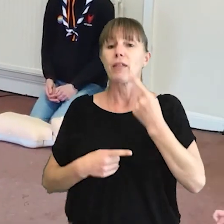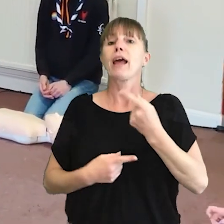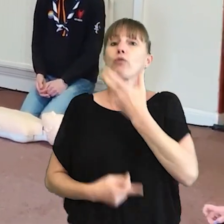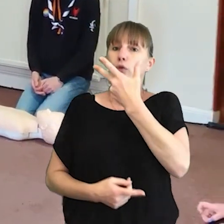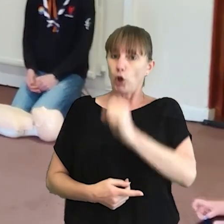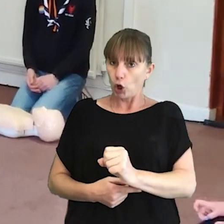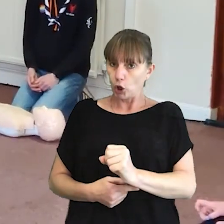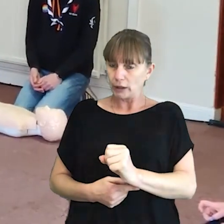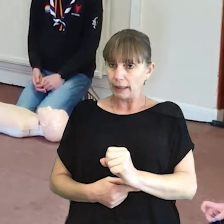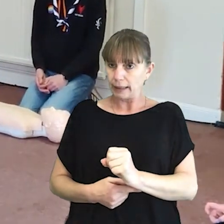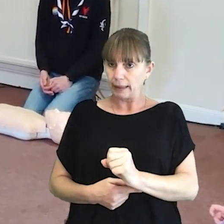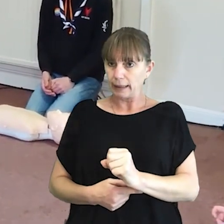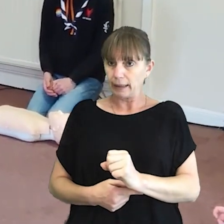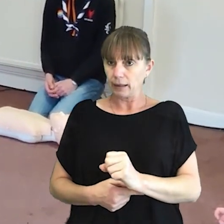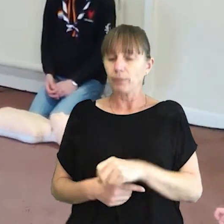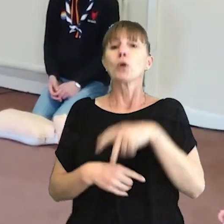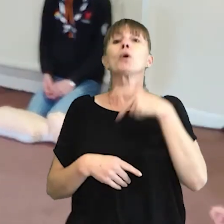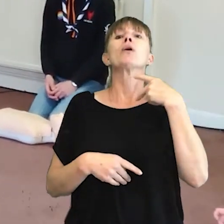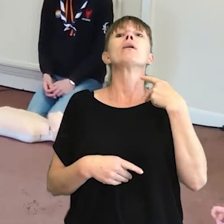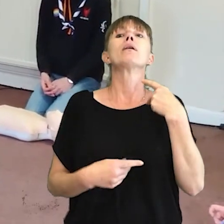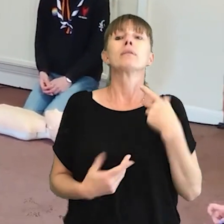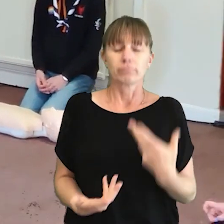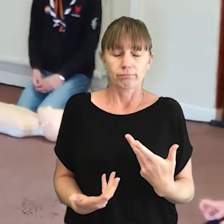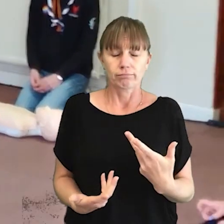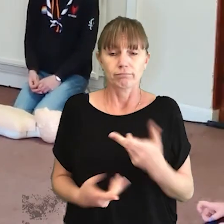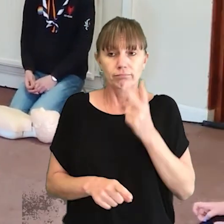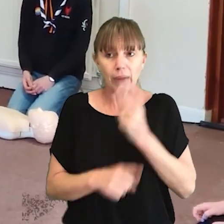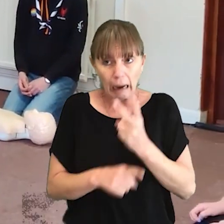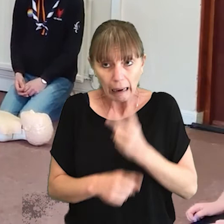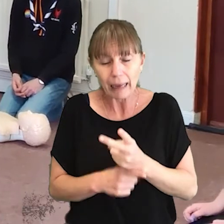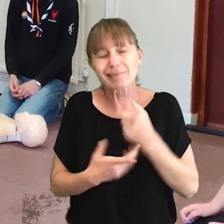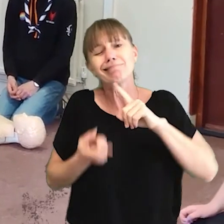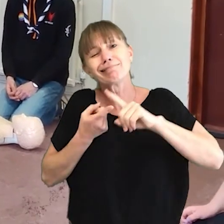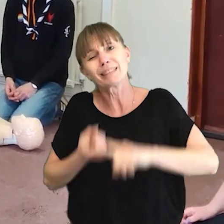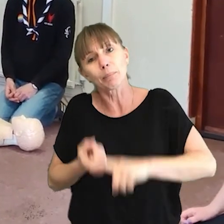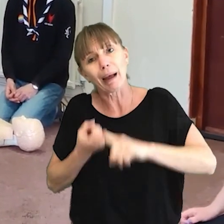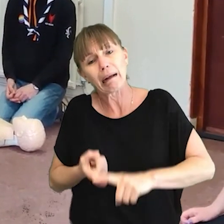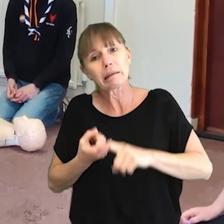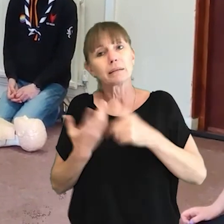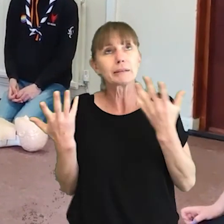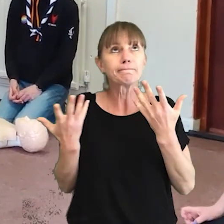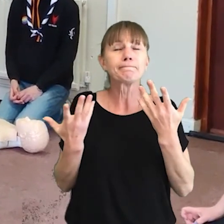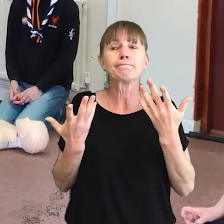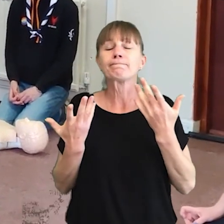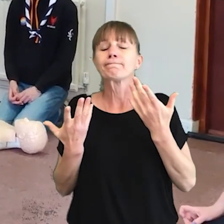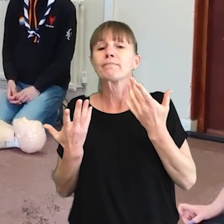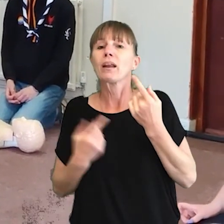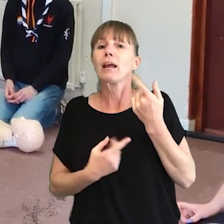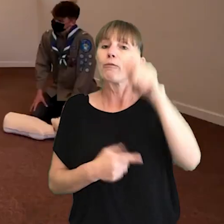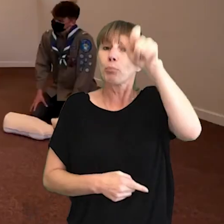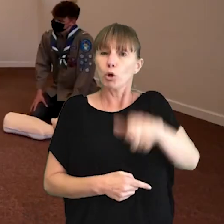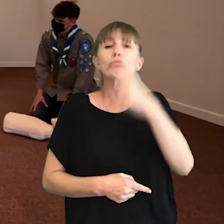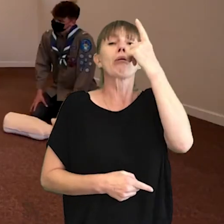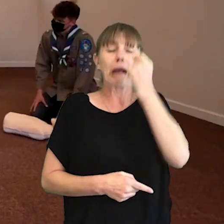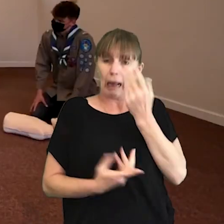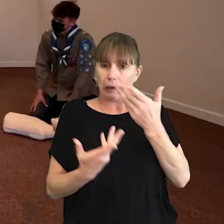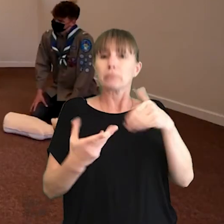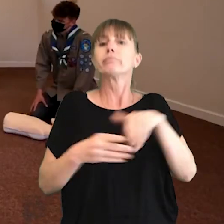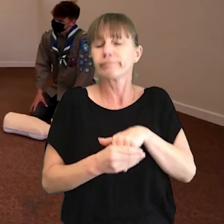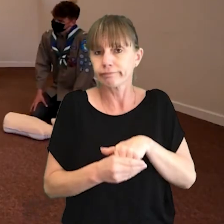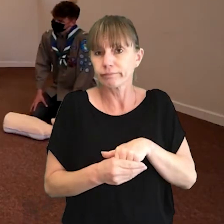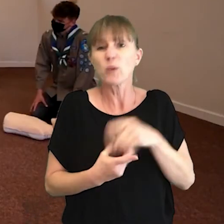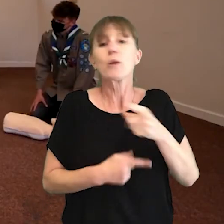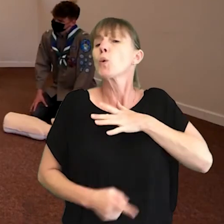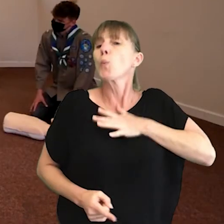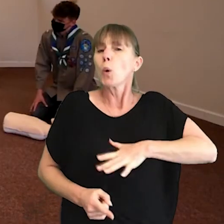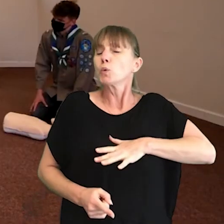30 compressions, 2, 30. But again, that does depend on how comfortable everybody is because of COVID. If they don't